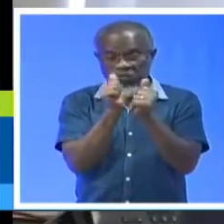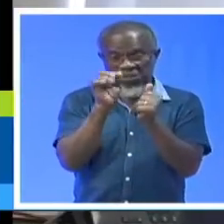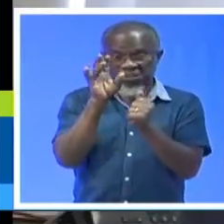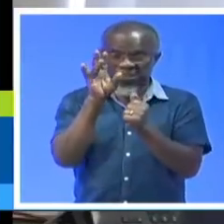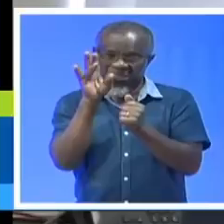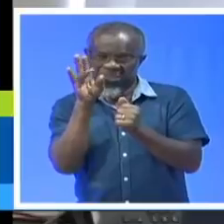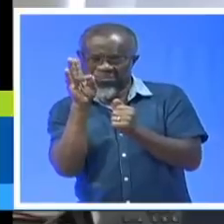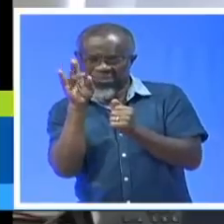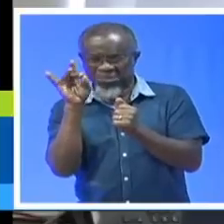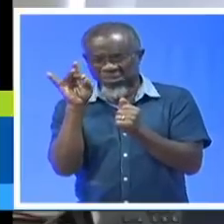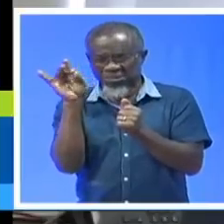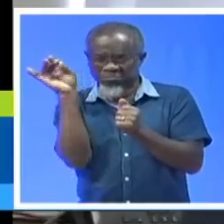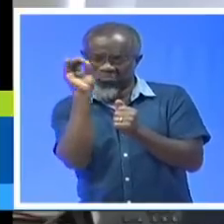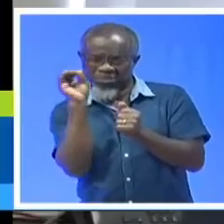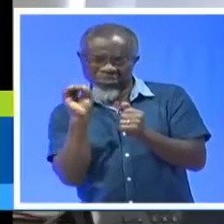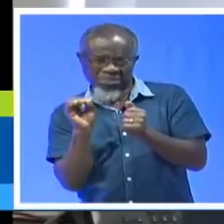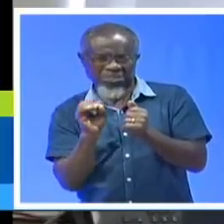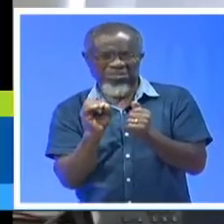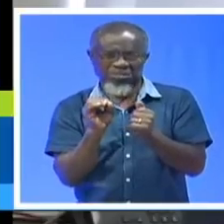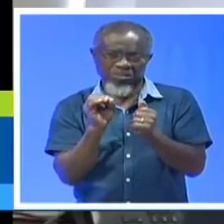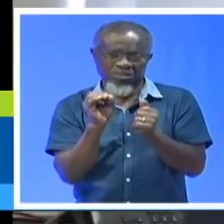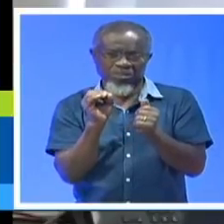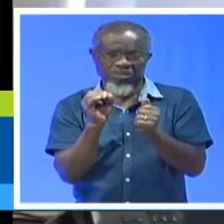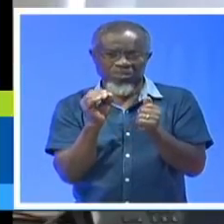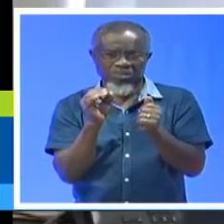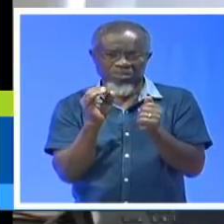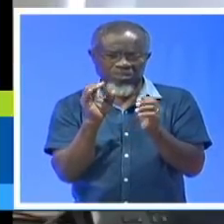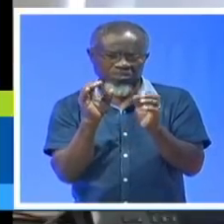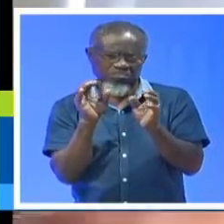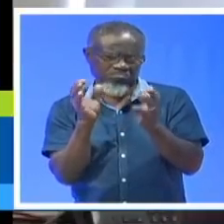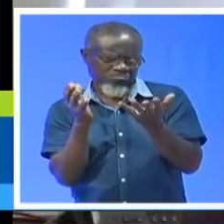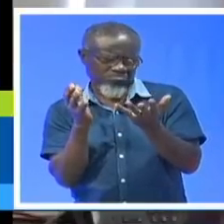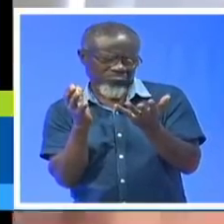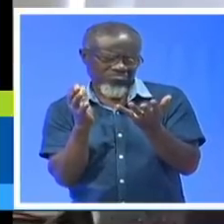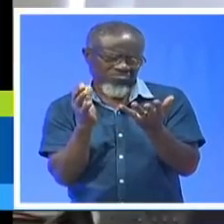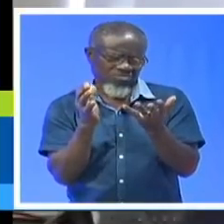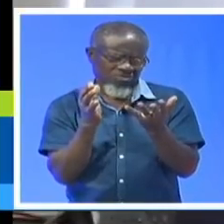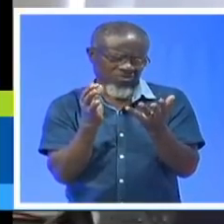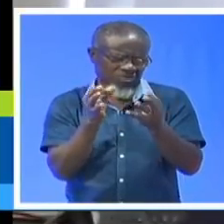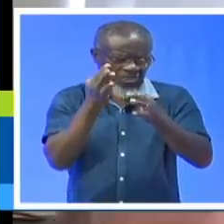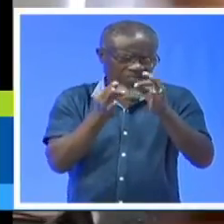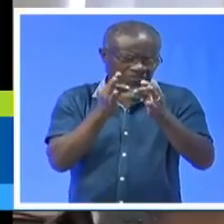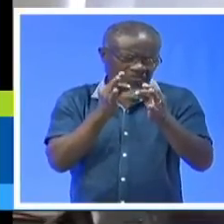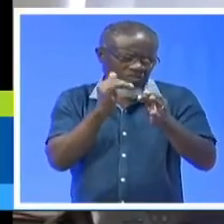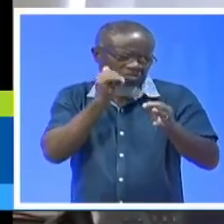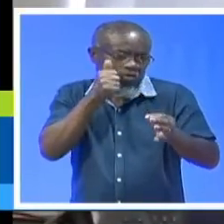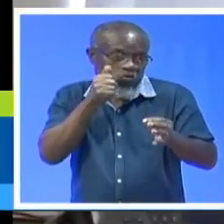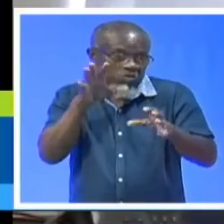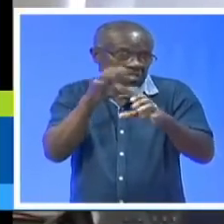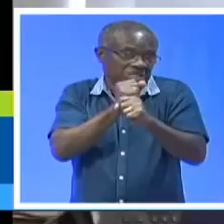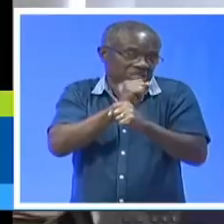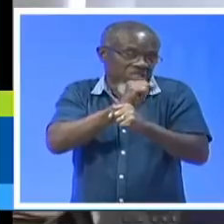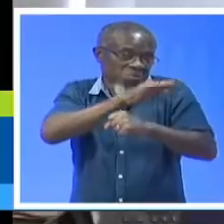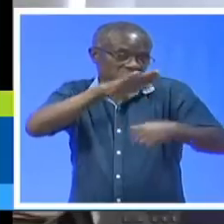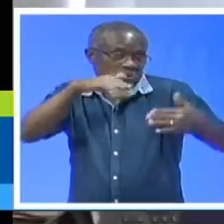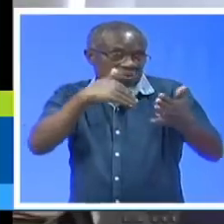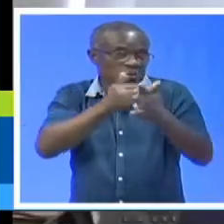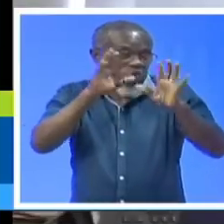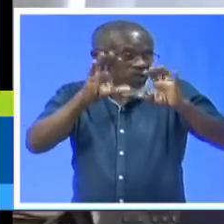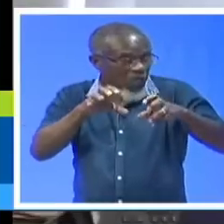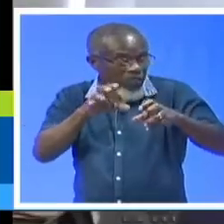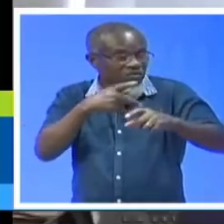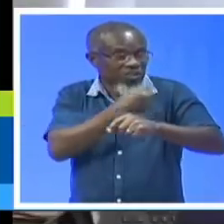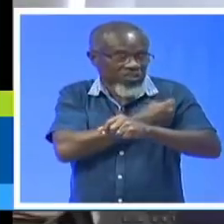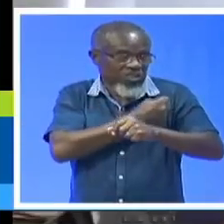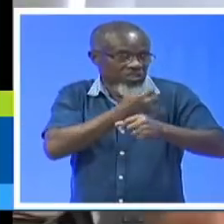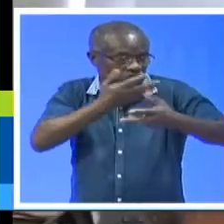78.1-ish% of the population that are eligible for vaccines? If by tomorrow, by some miracle, we get all those who are eligible to take the vaccine,